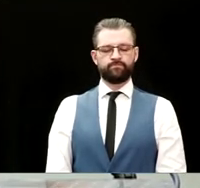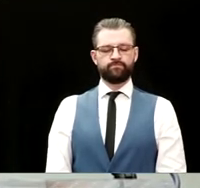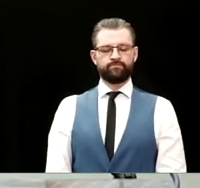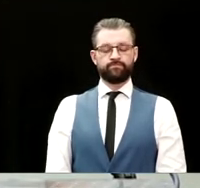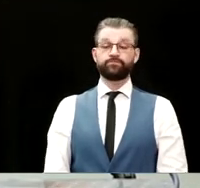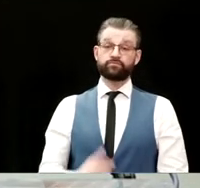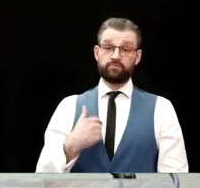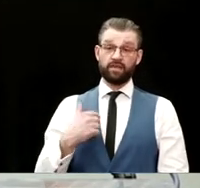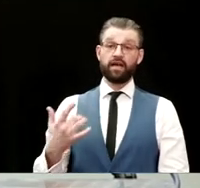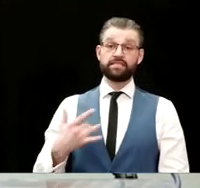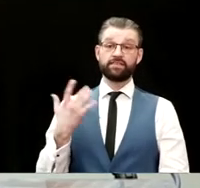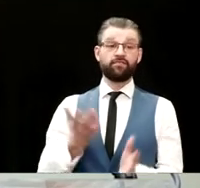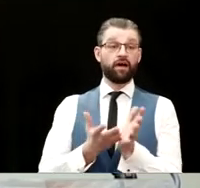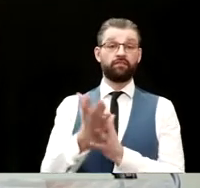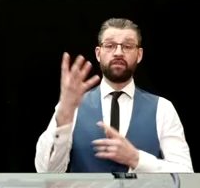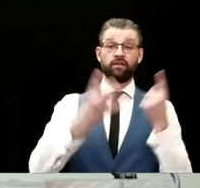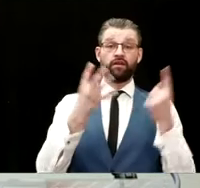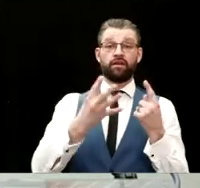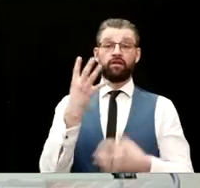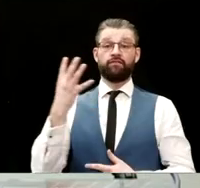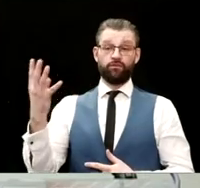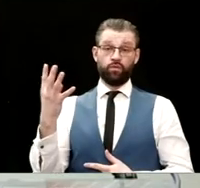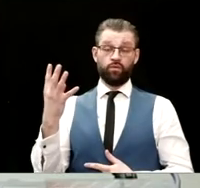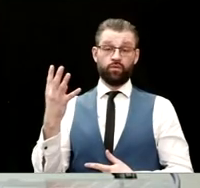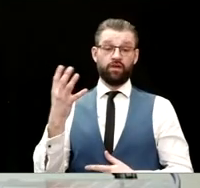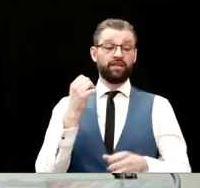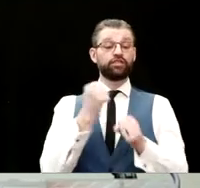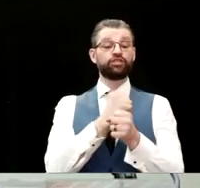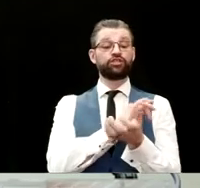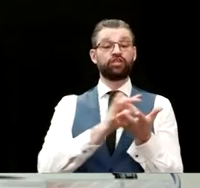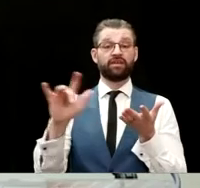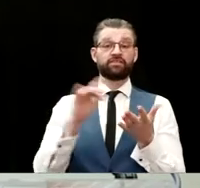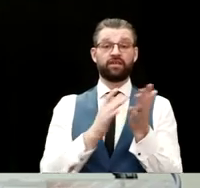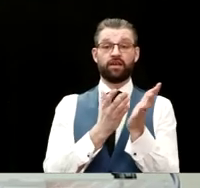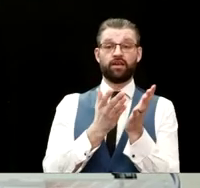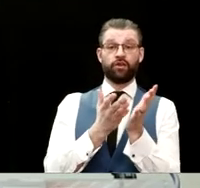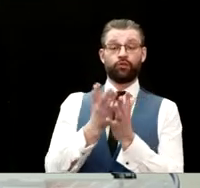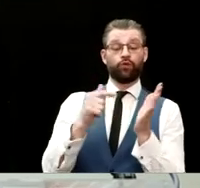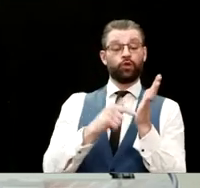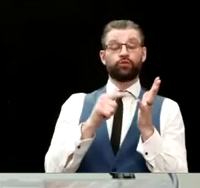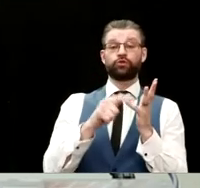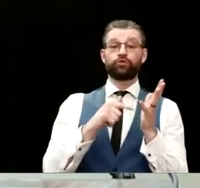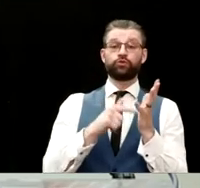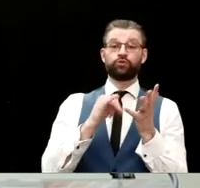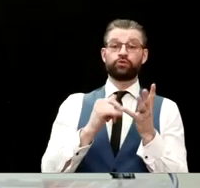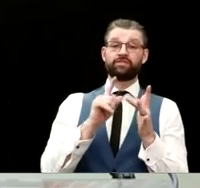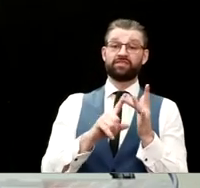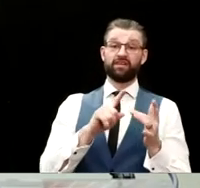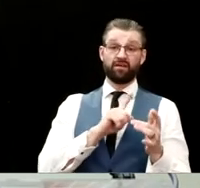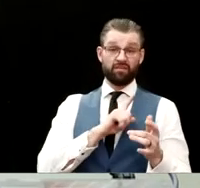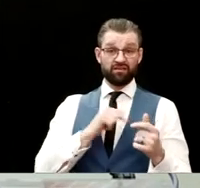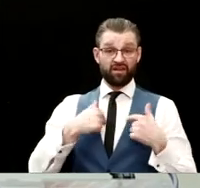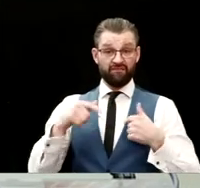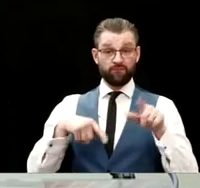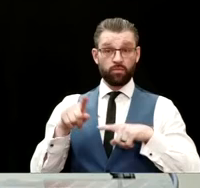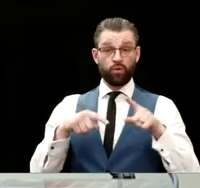I survived the 1994 genocide against the Tutsi because I was a footballer, because I